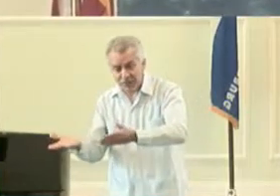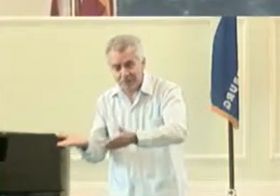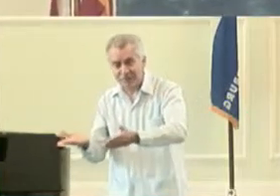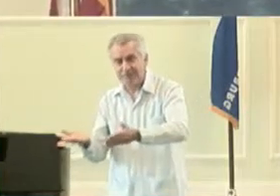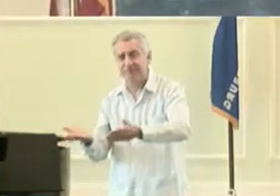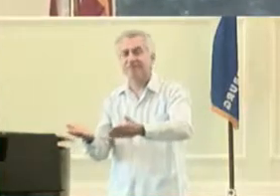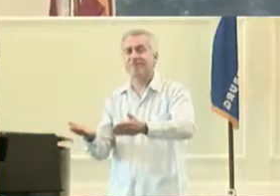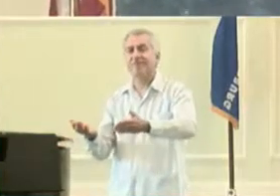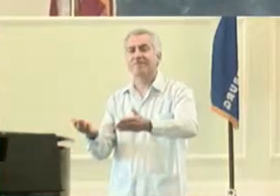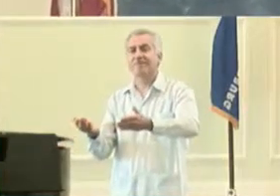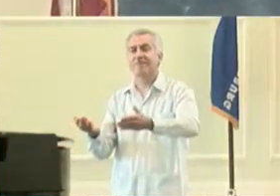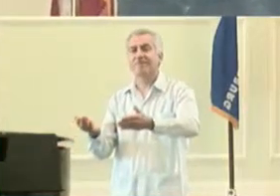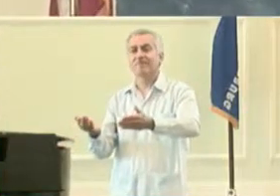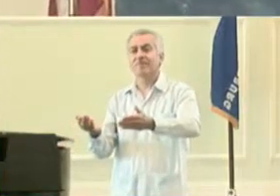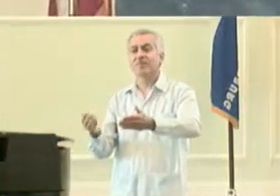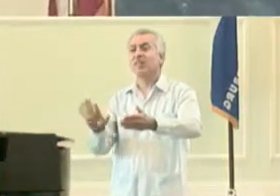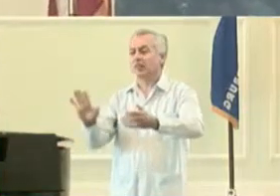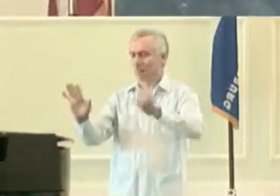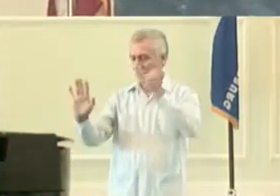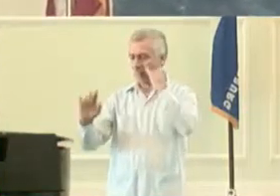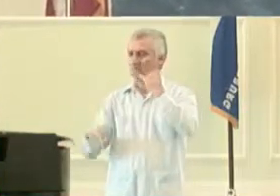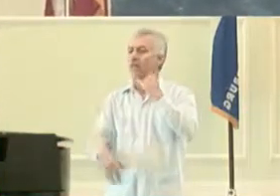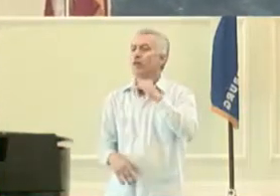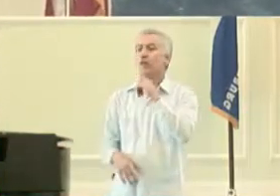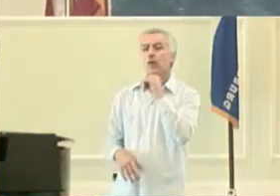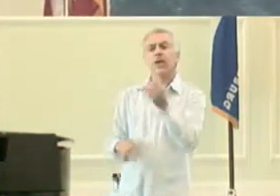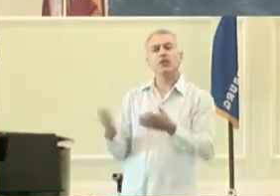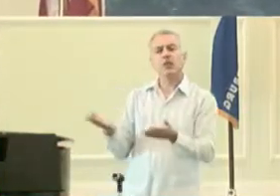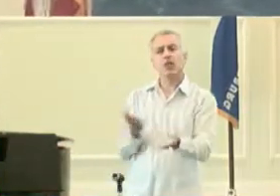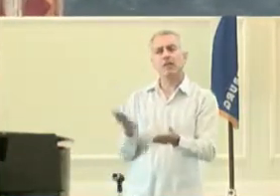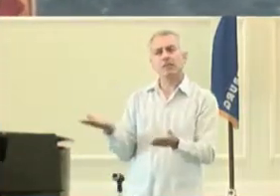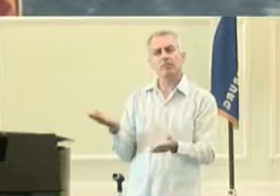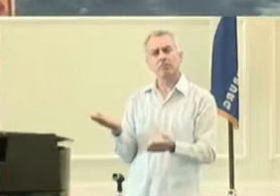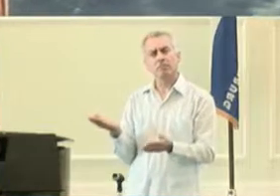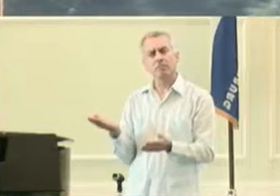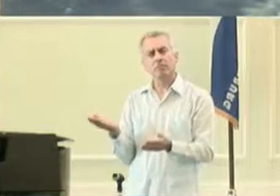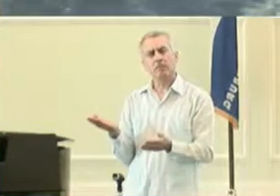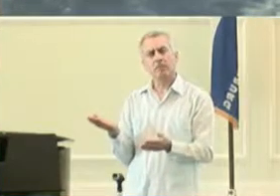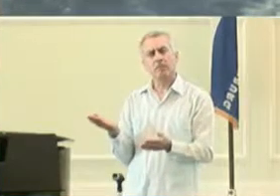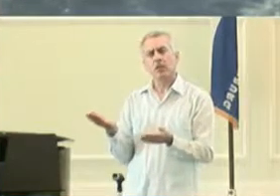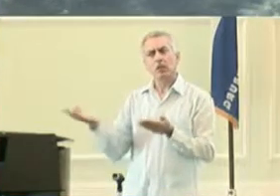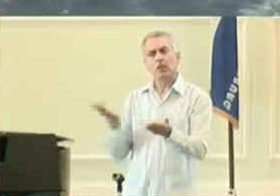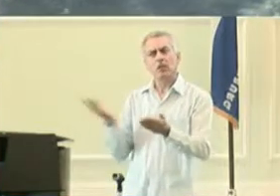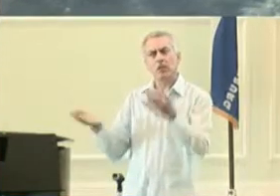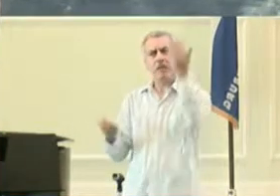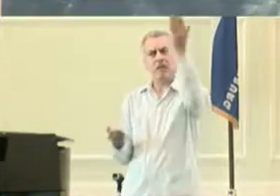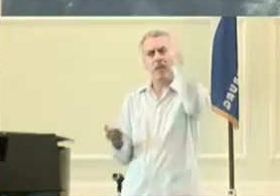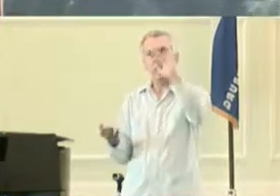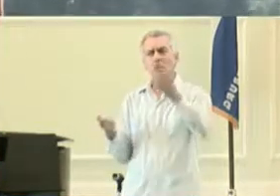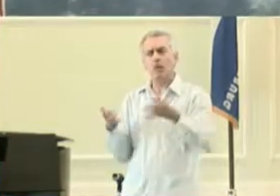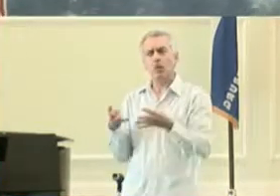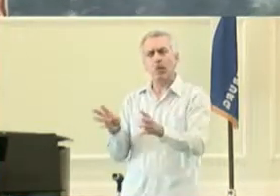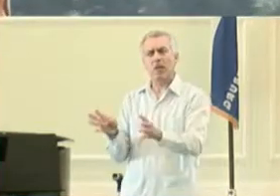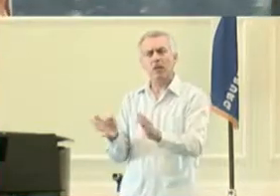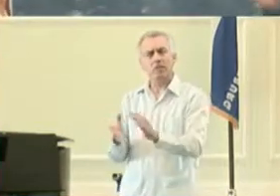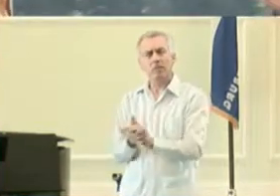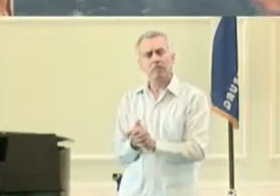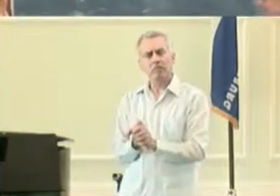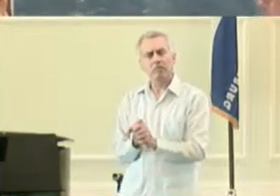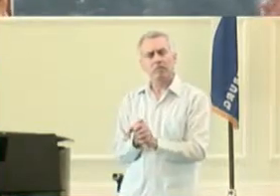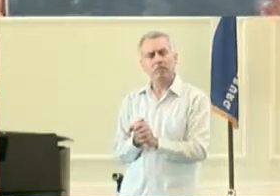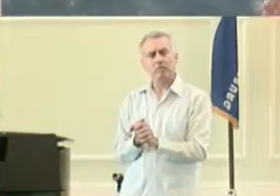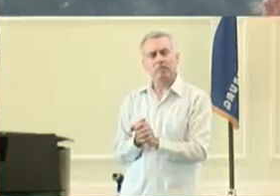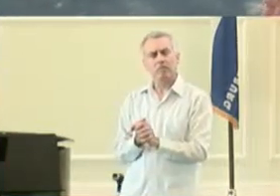words, if you are not serving, if you're not serving God in some capacity, whatever he has called you to